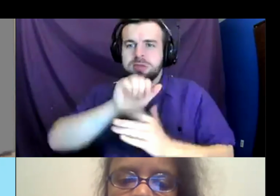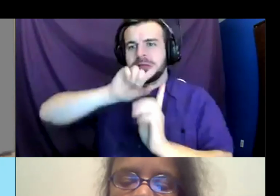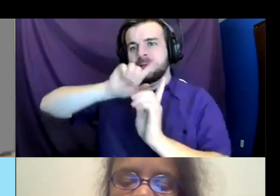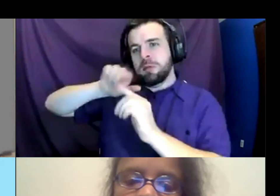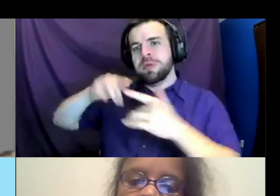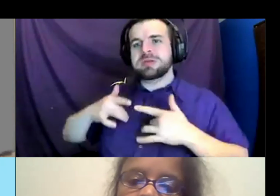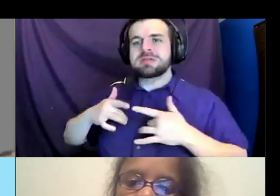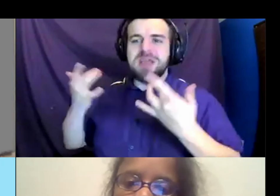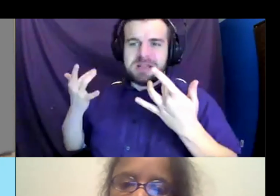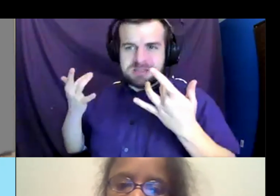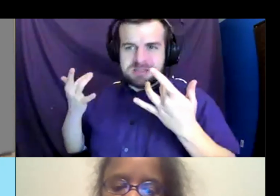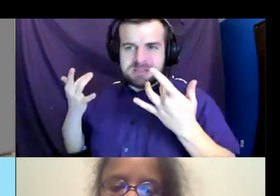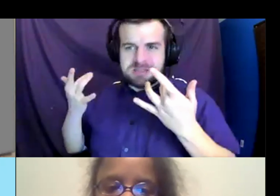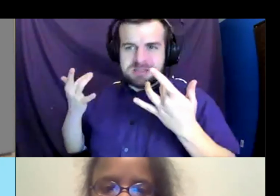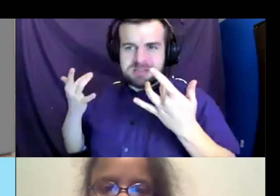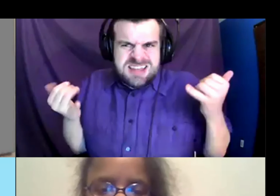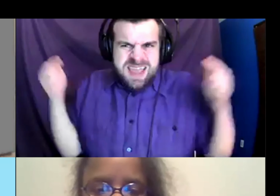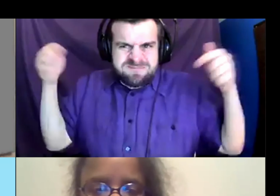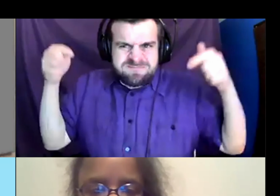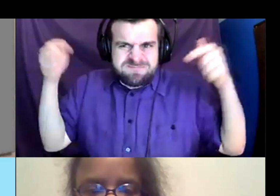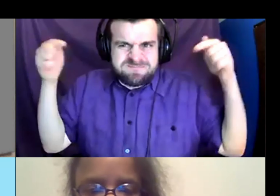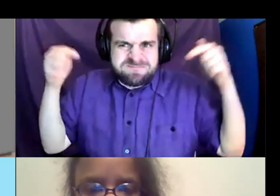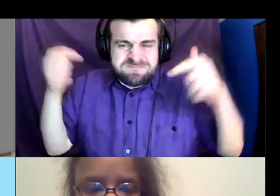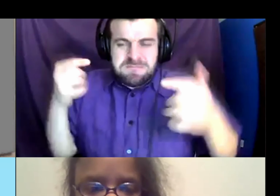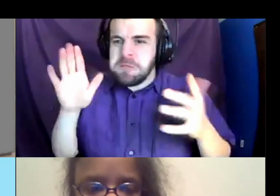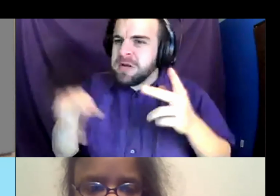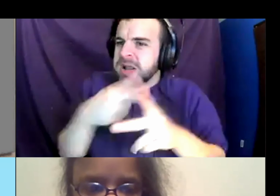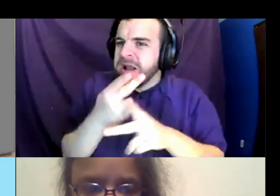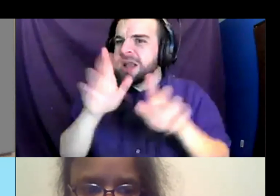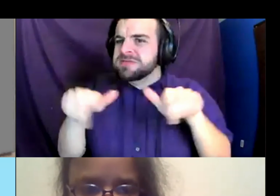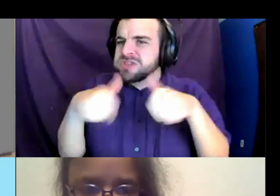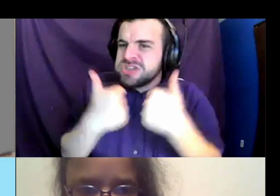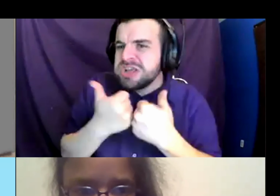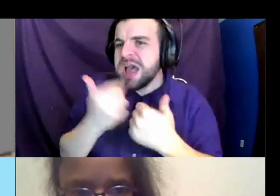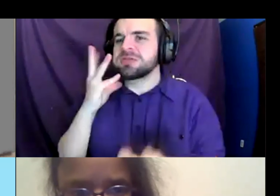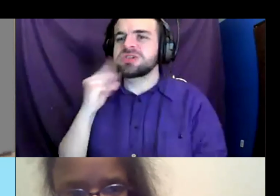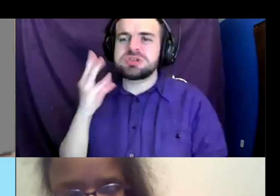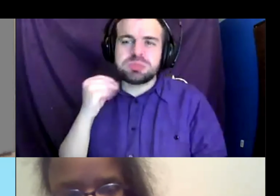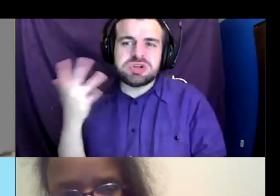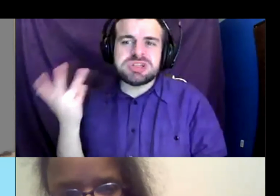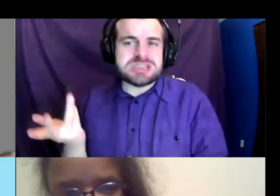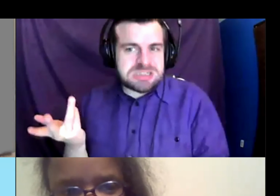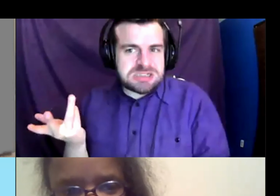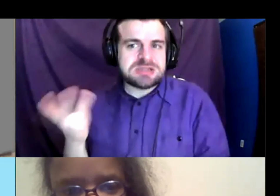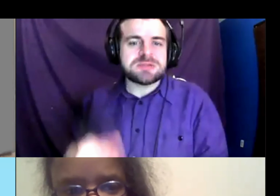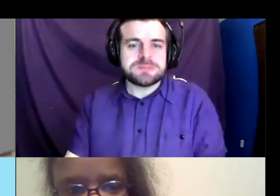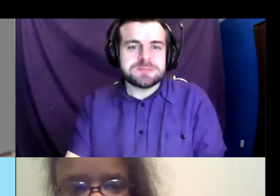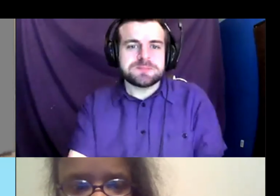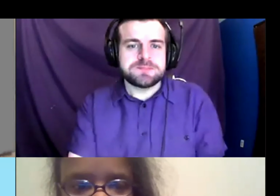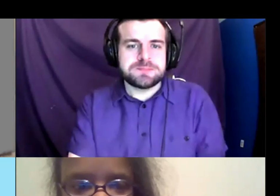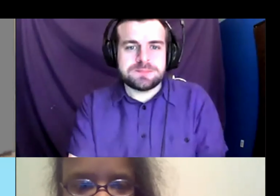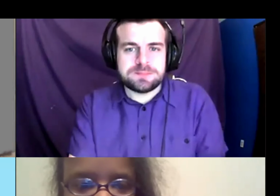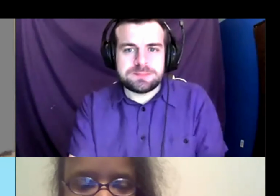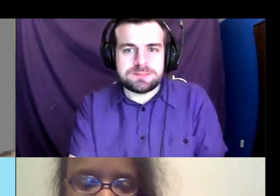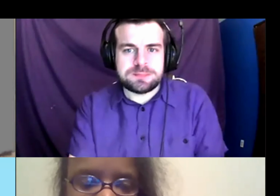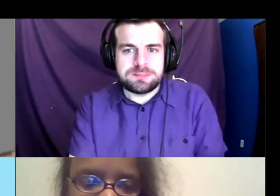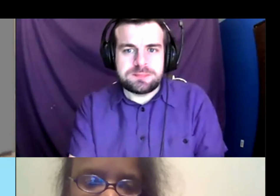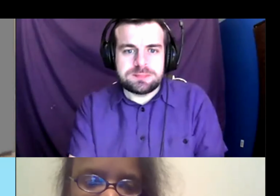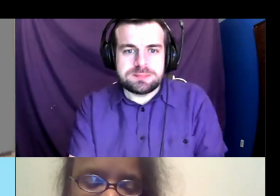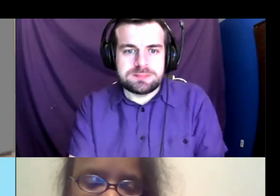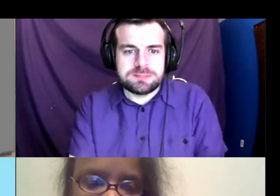having today? This is the heart of what our Tech Ambassador program is all about, is reaching those individuals and their